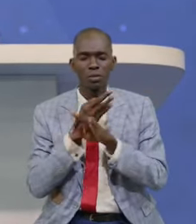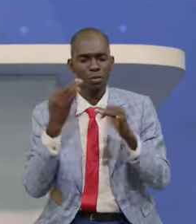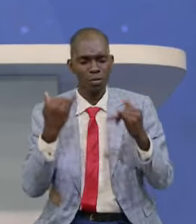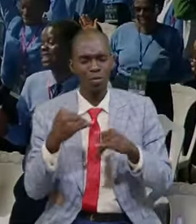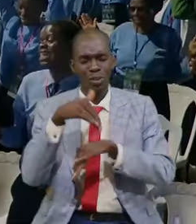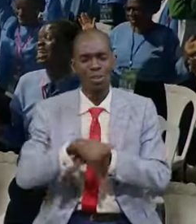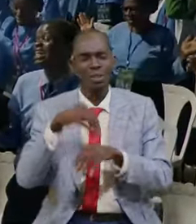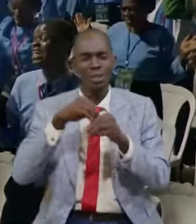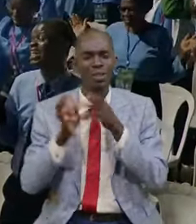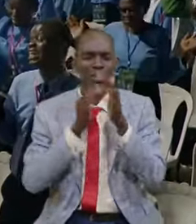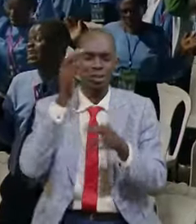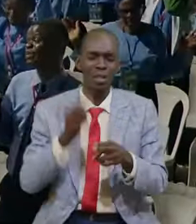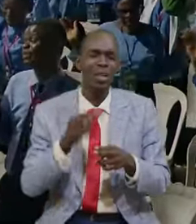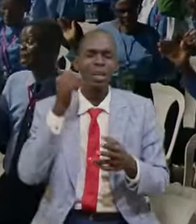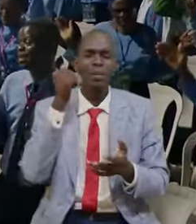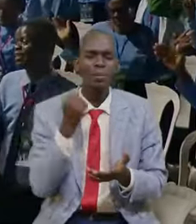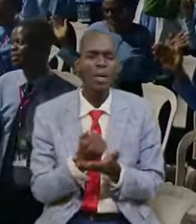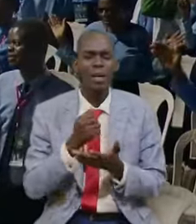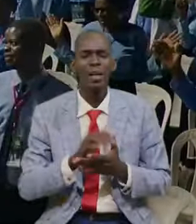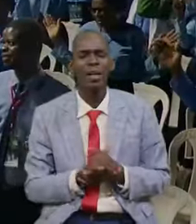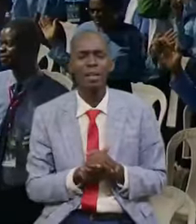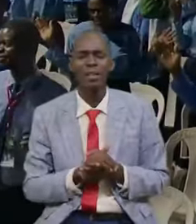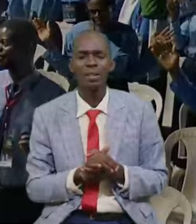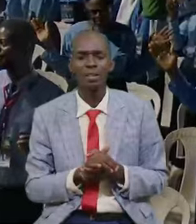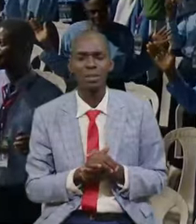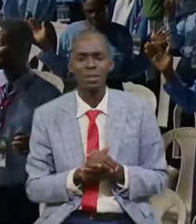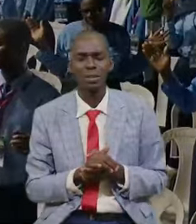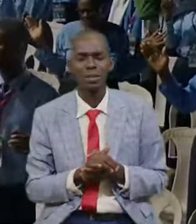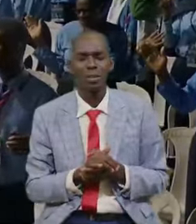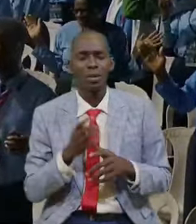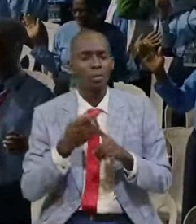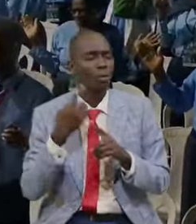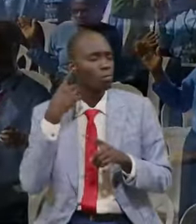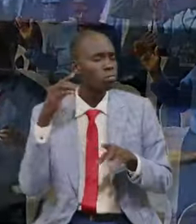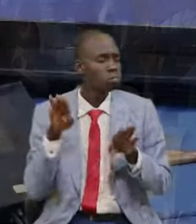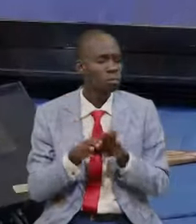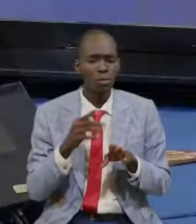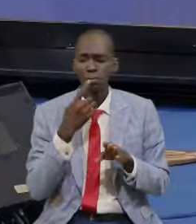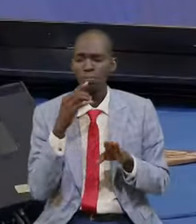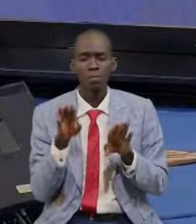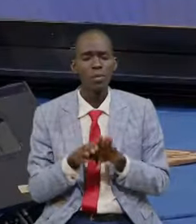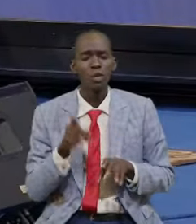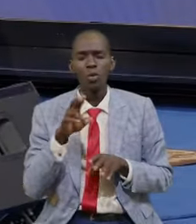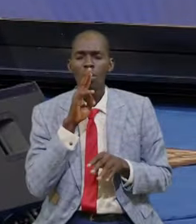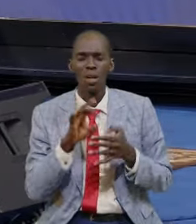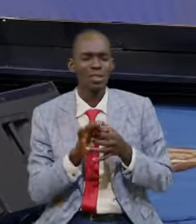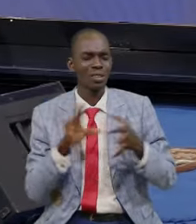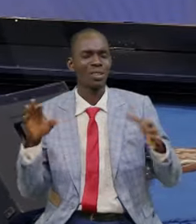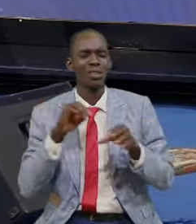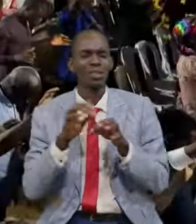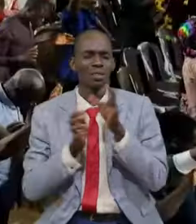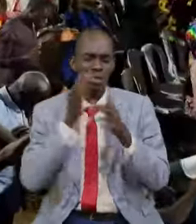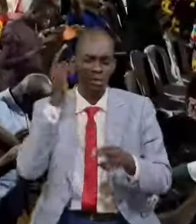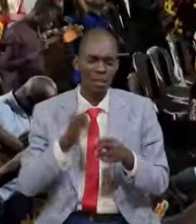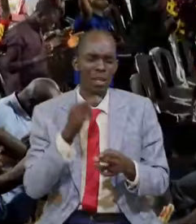in Jesus' name. From deafness and dumbness, you are released in